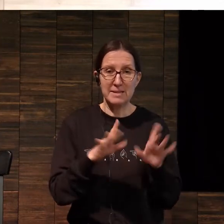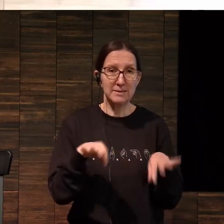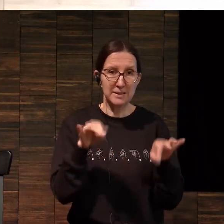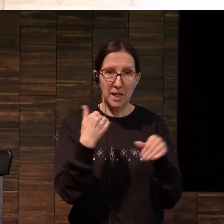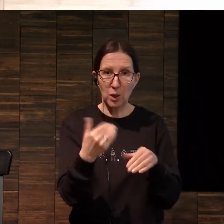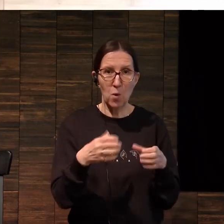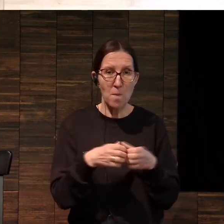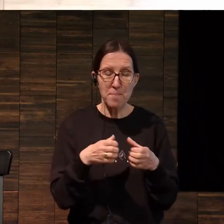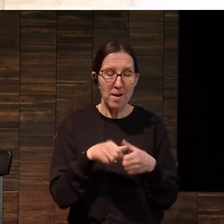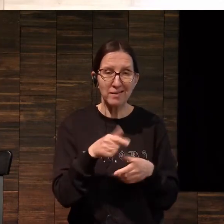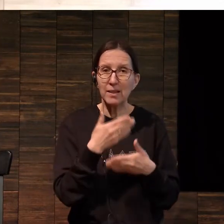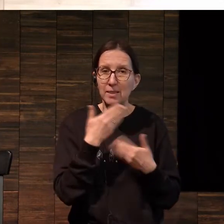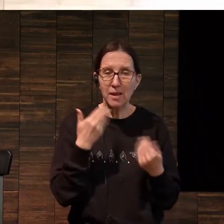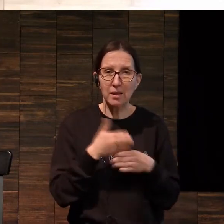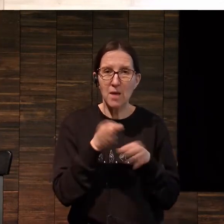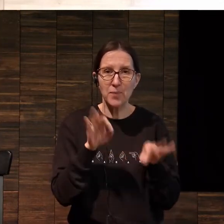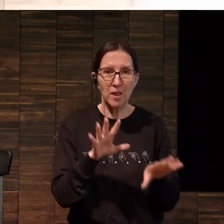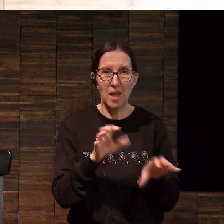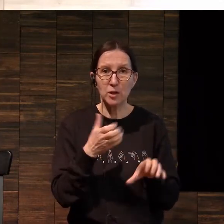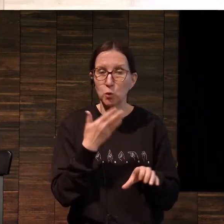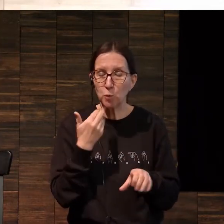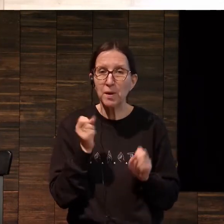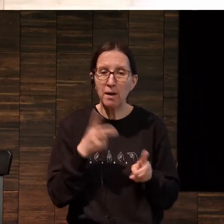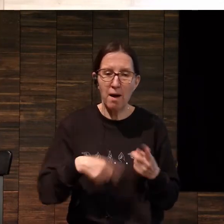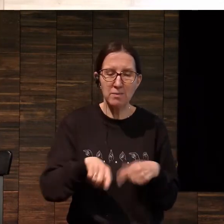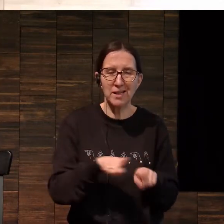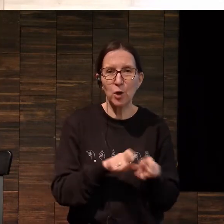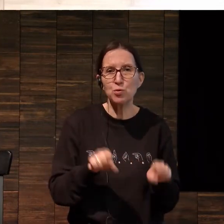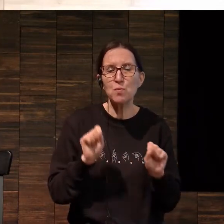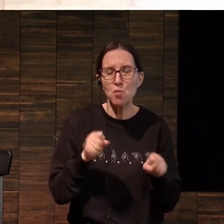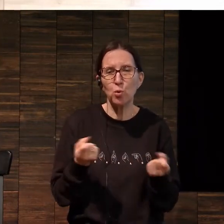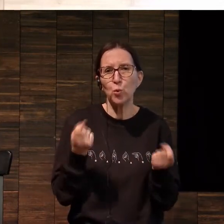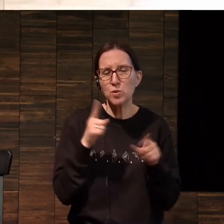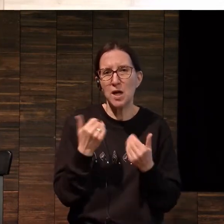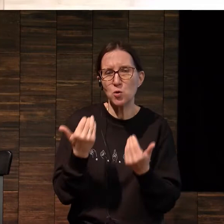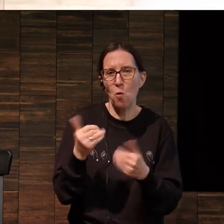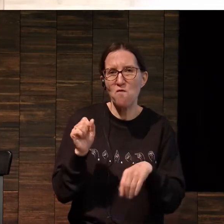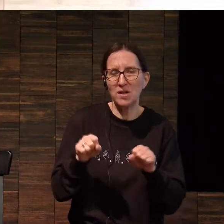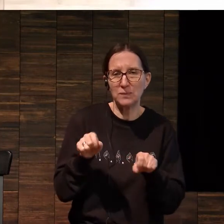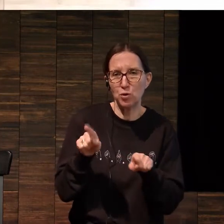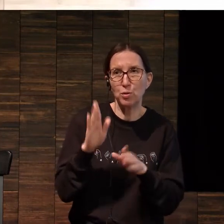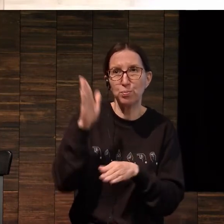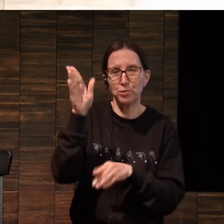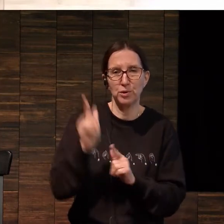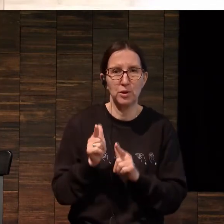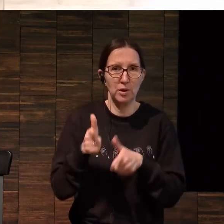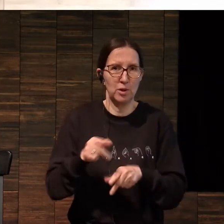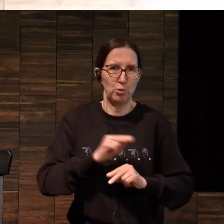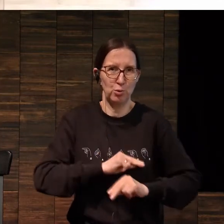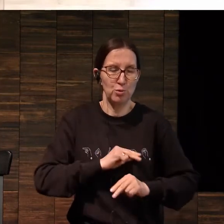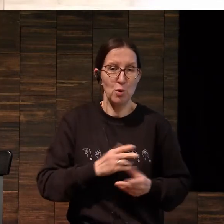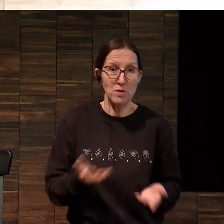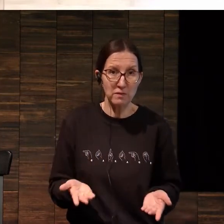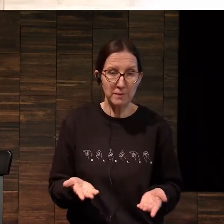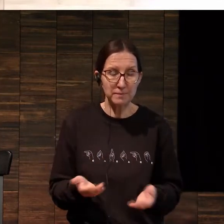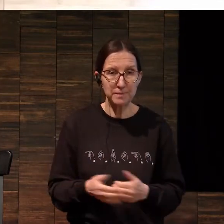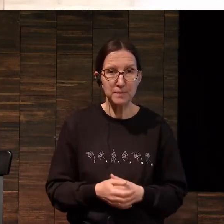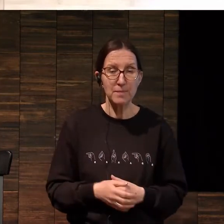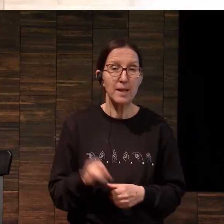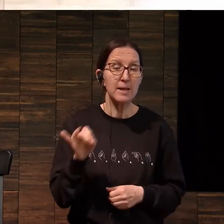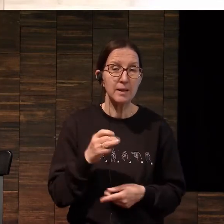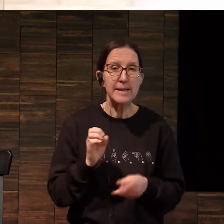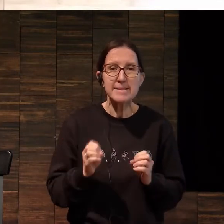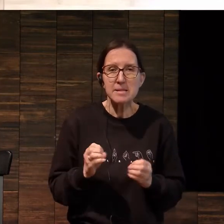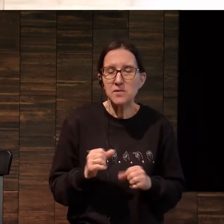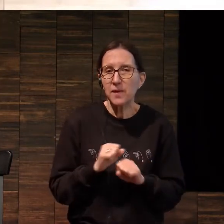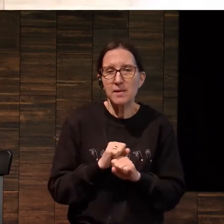an impossibility. And then obviously the most important are developers. So the developers are the ones that are building these